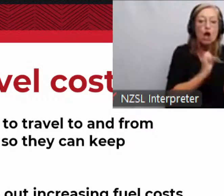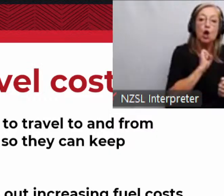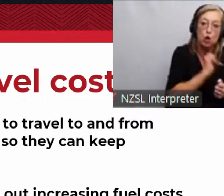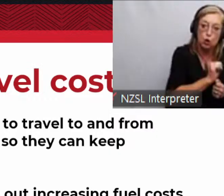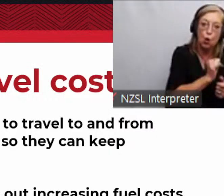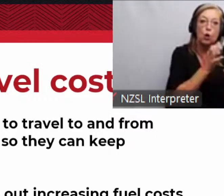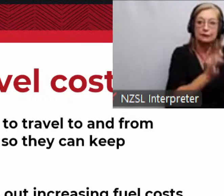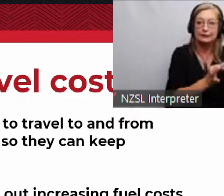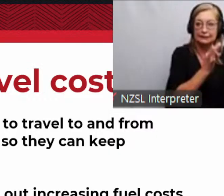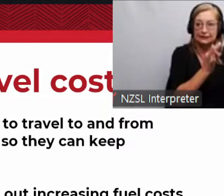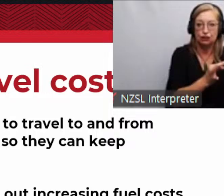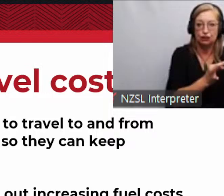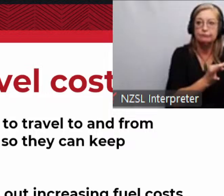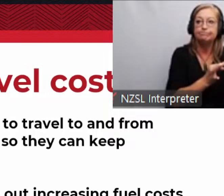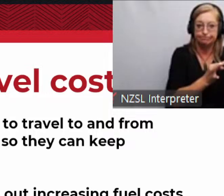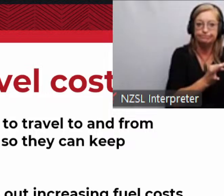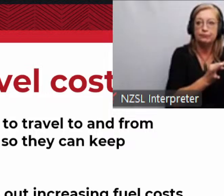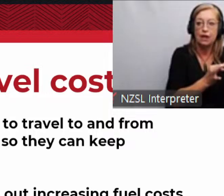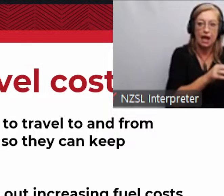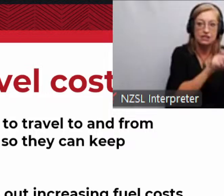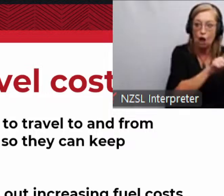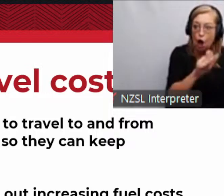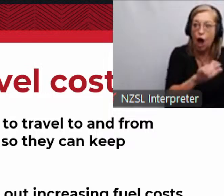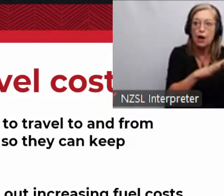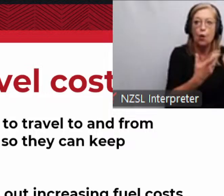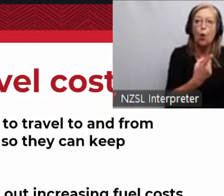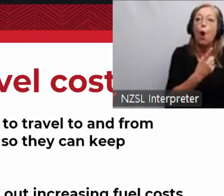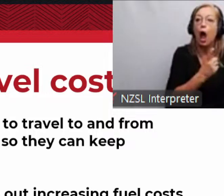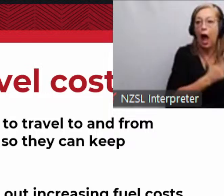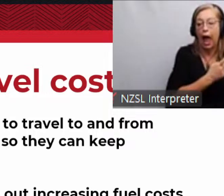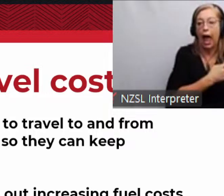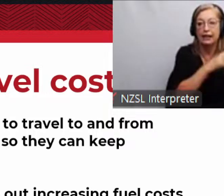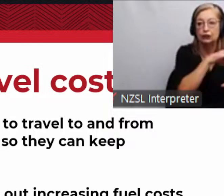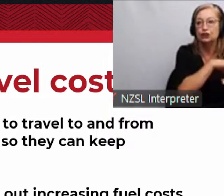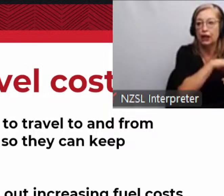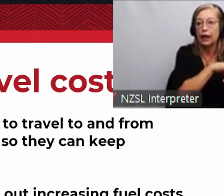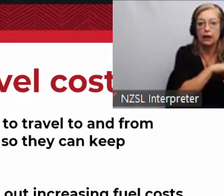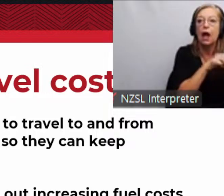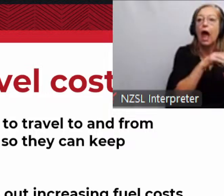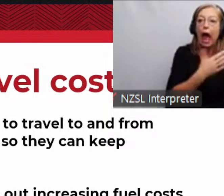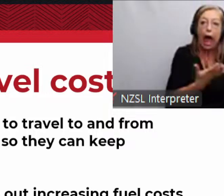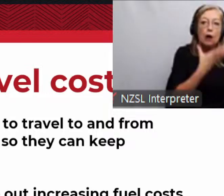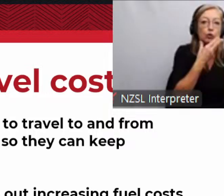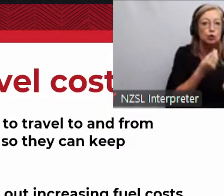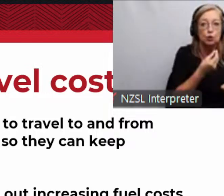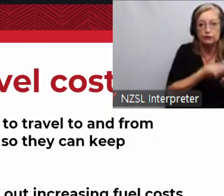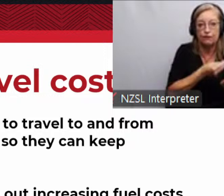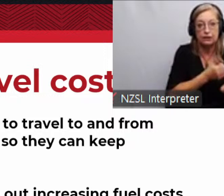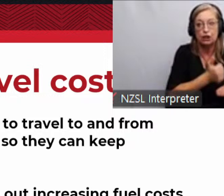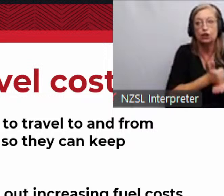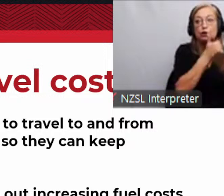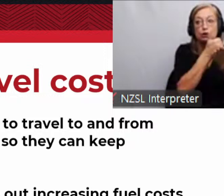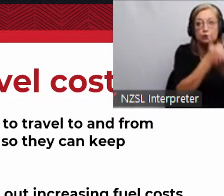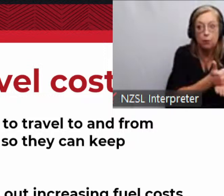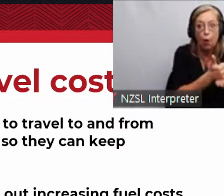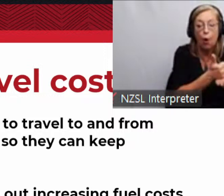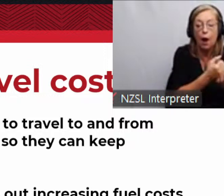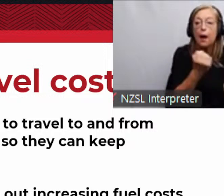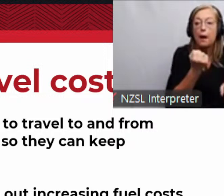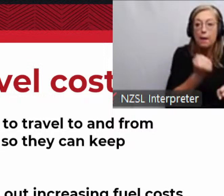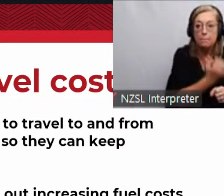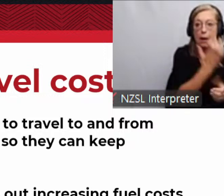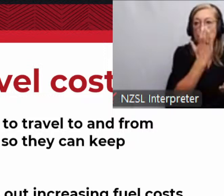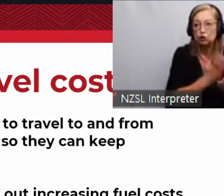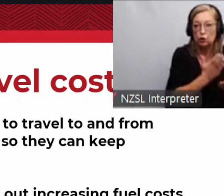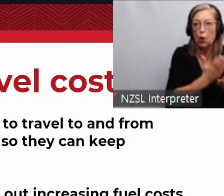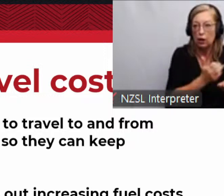the client or agent how you use that funding to support getting the essential supports that you need.